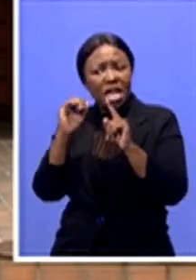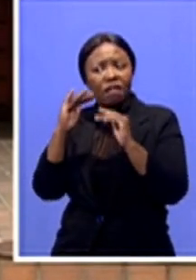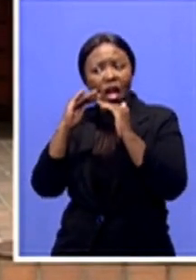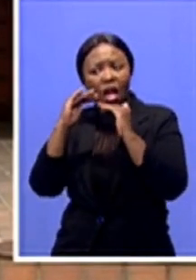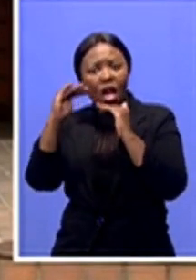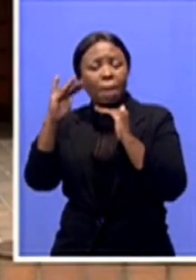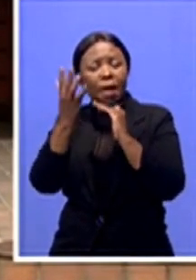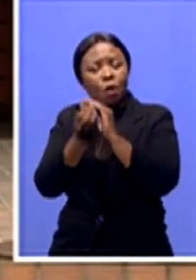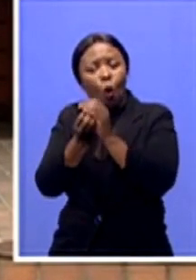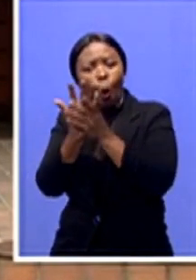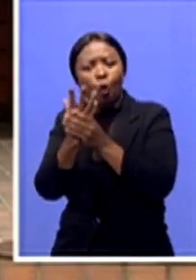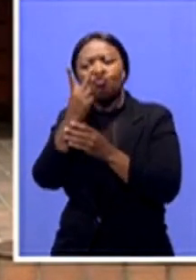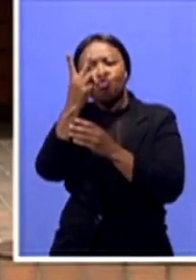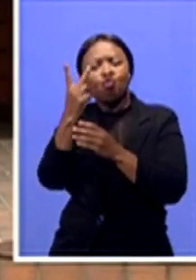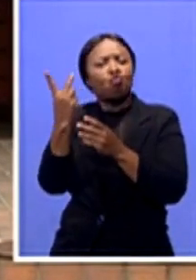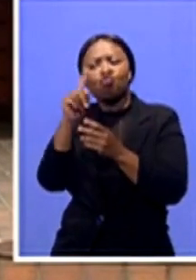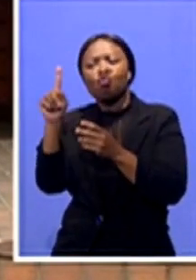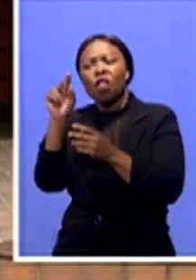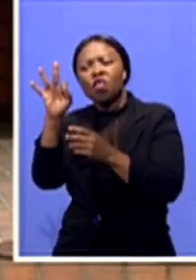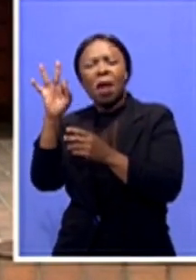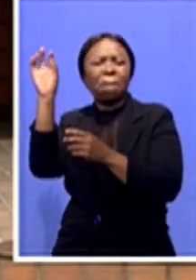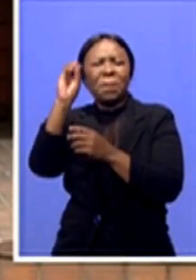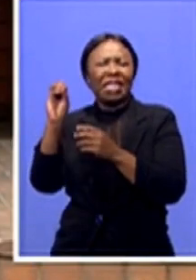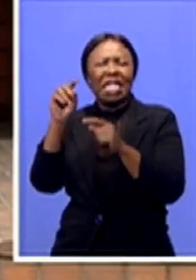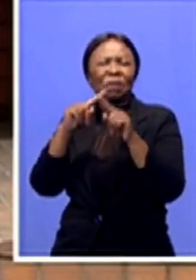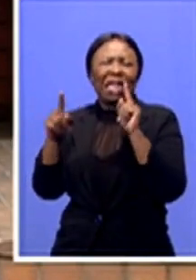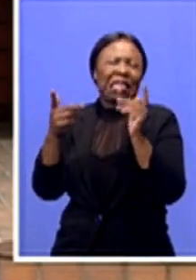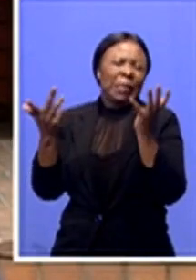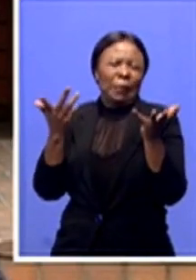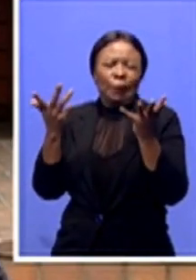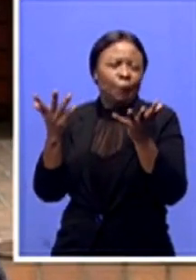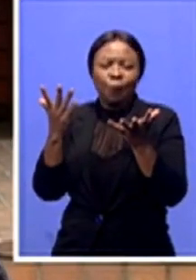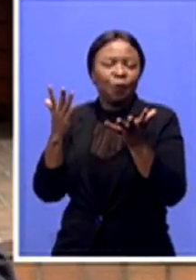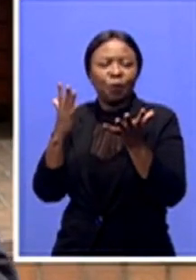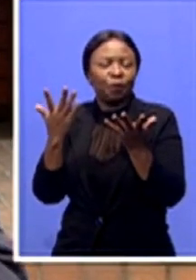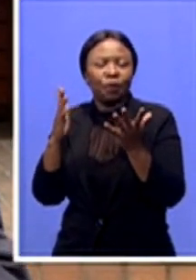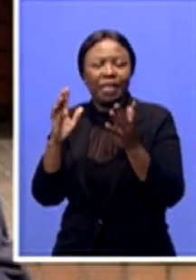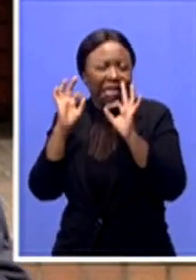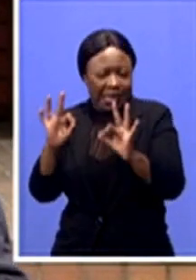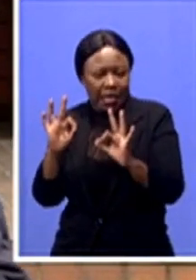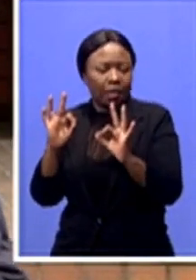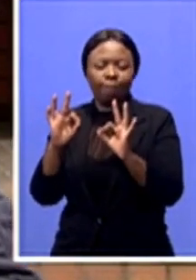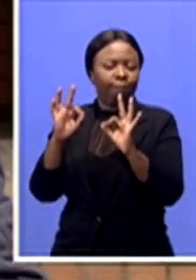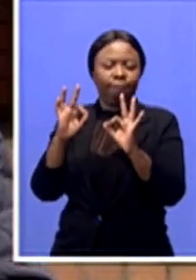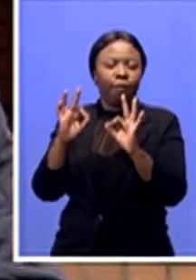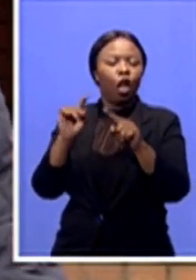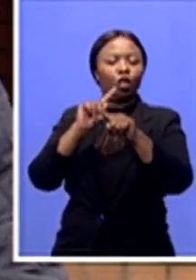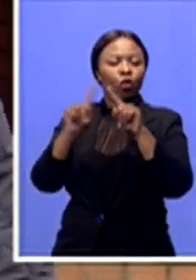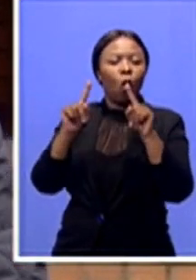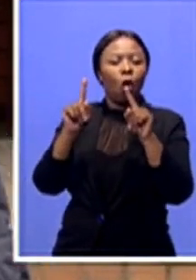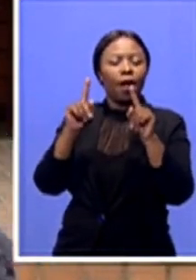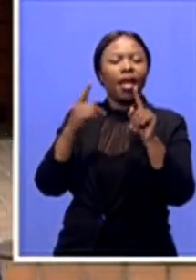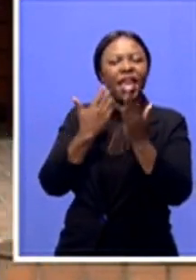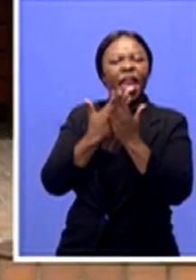is highly unlikely. But one may put it like this in a sense that it seems as if their elections man, their head